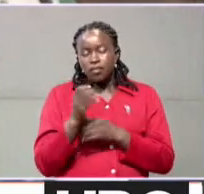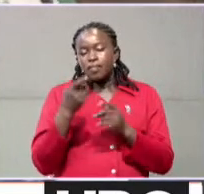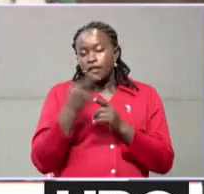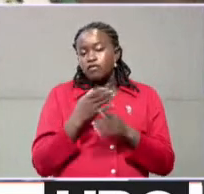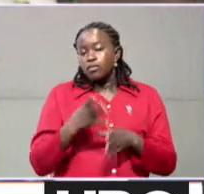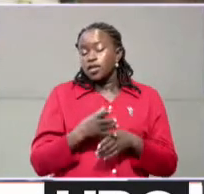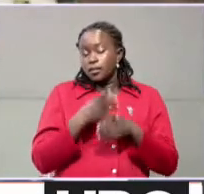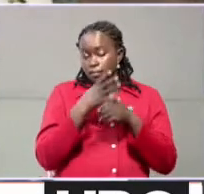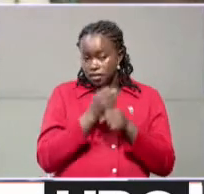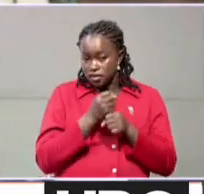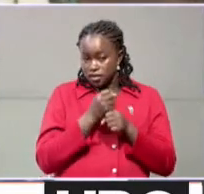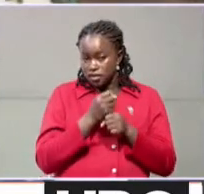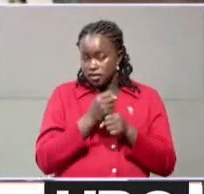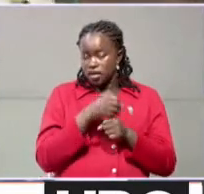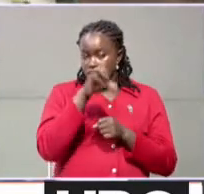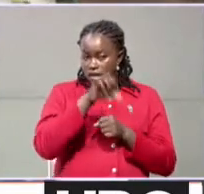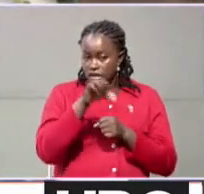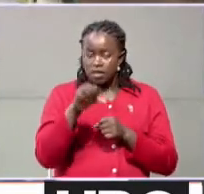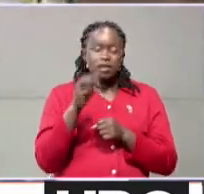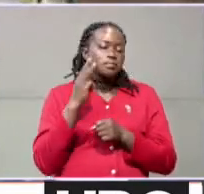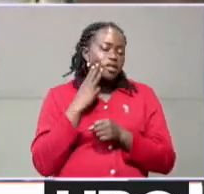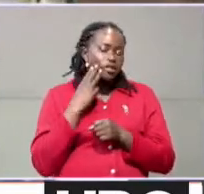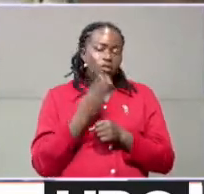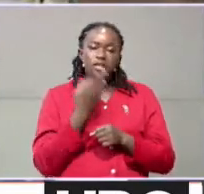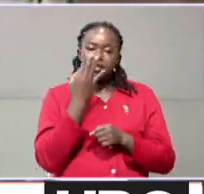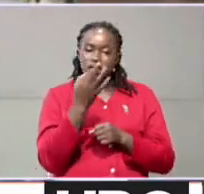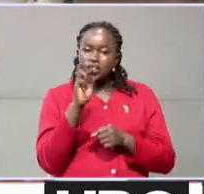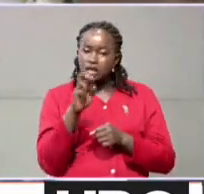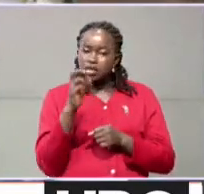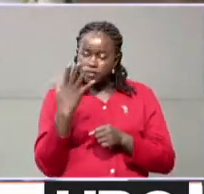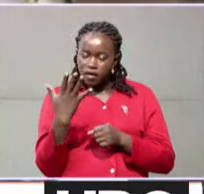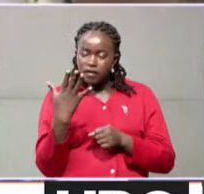budgeted 99 million 385